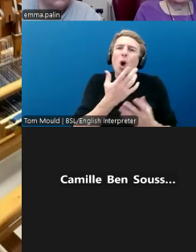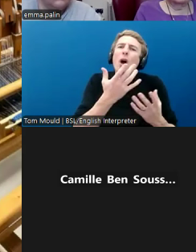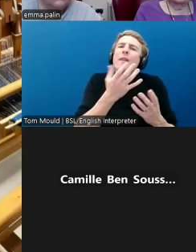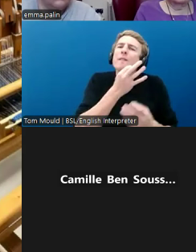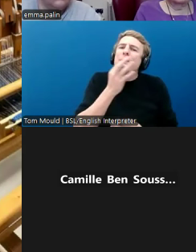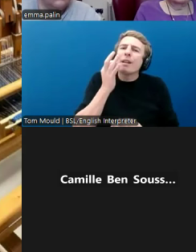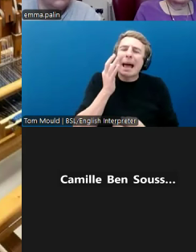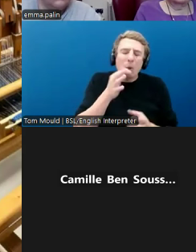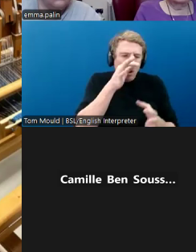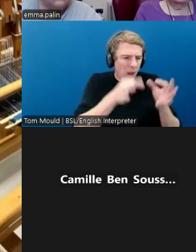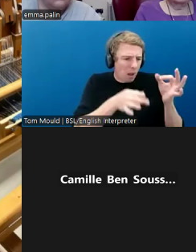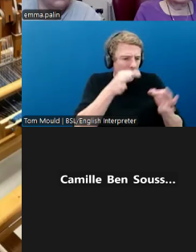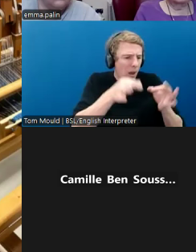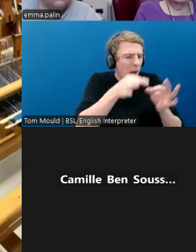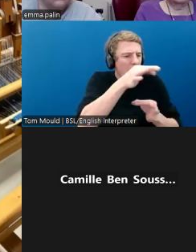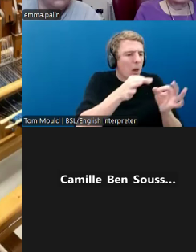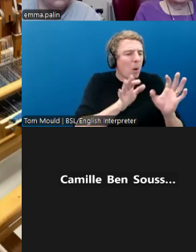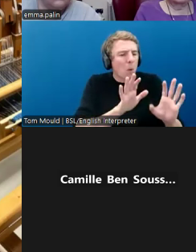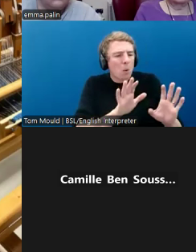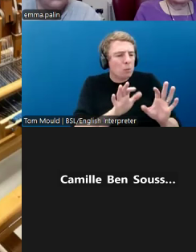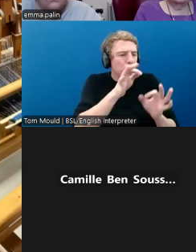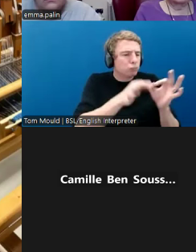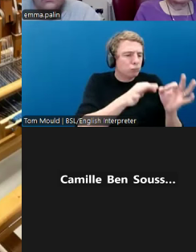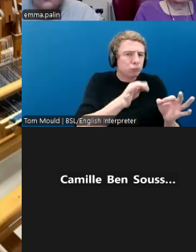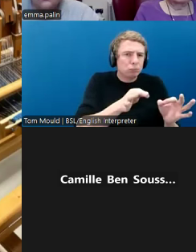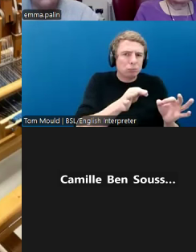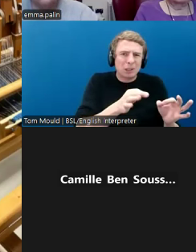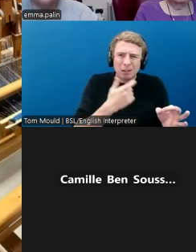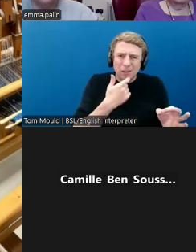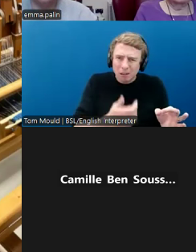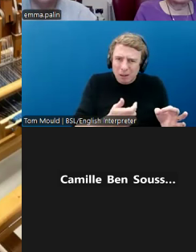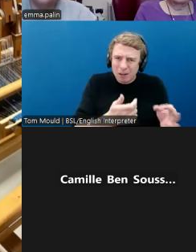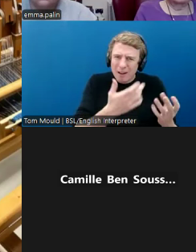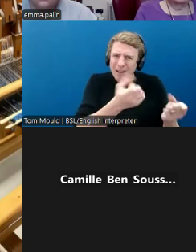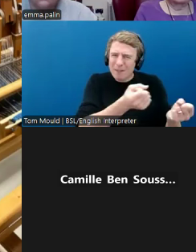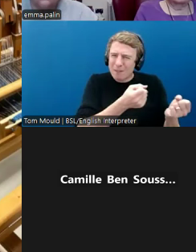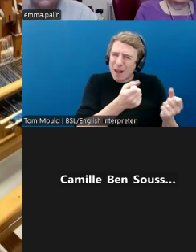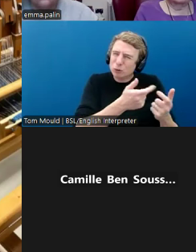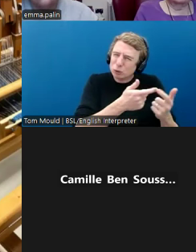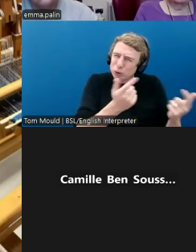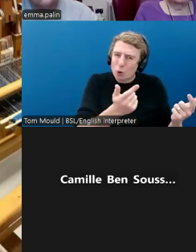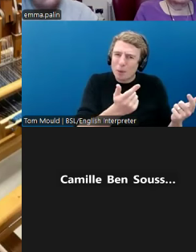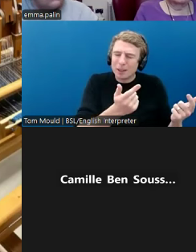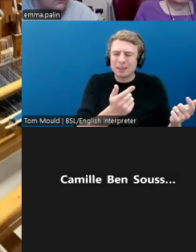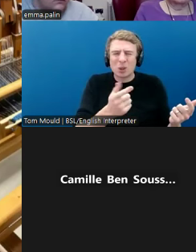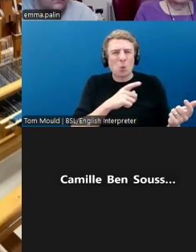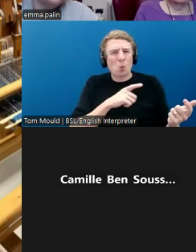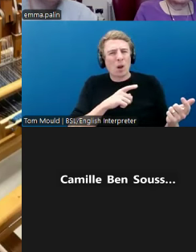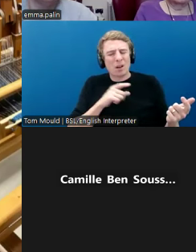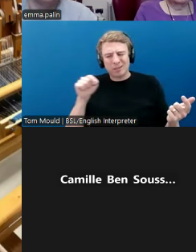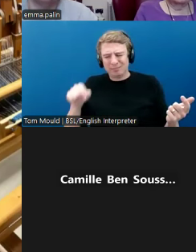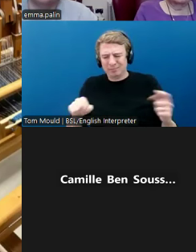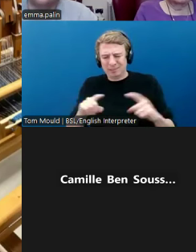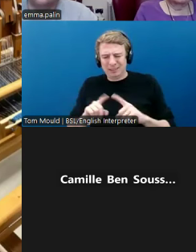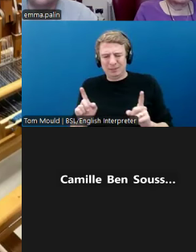foyer. And it just really got me thinking, what is the difference? And the main difference is the fact that it's regulated.